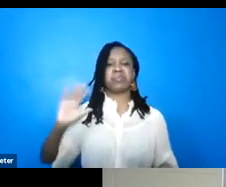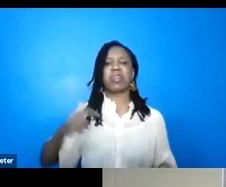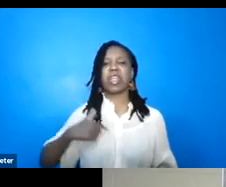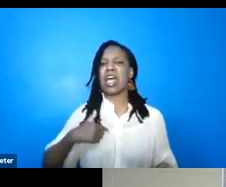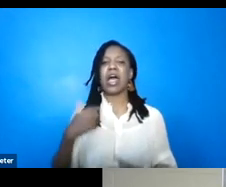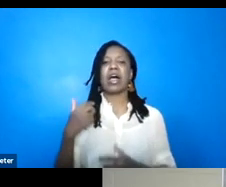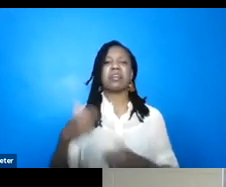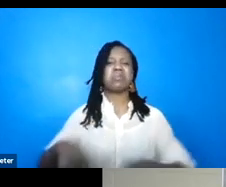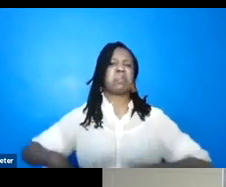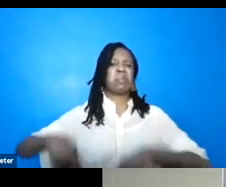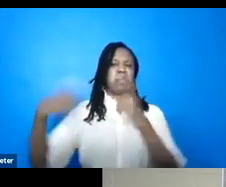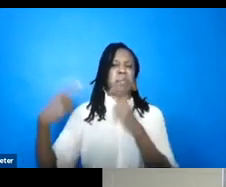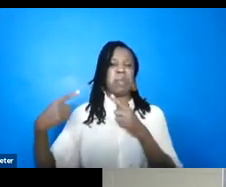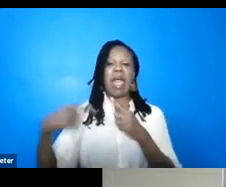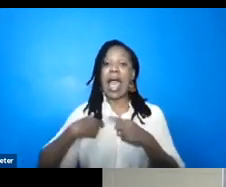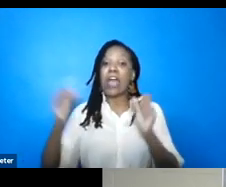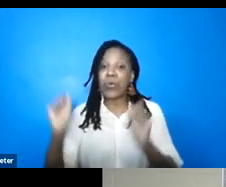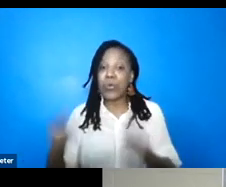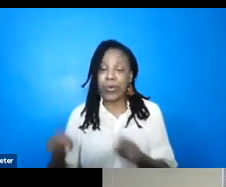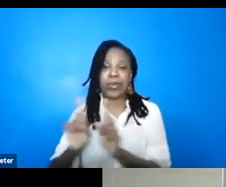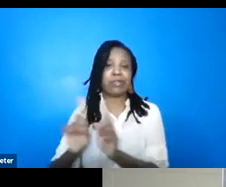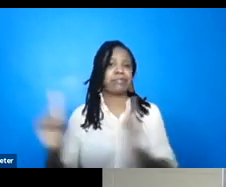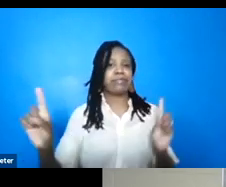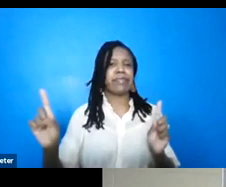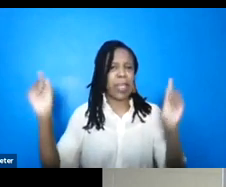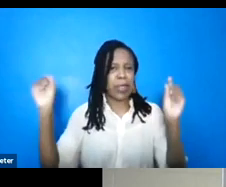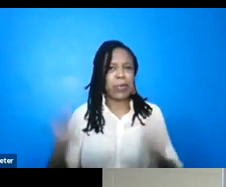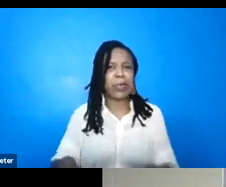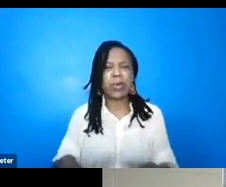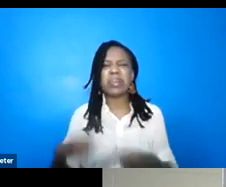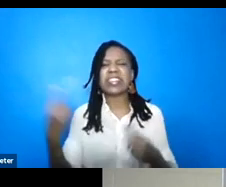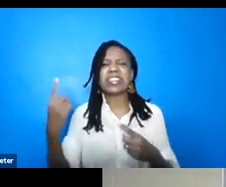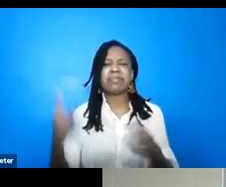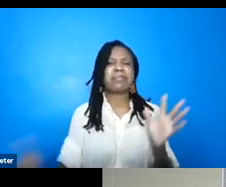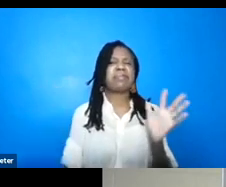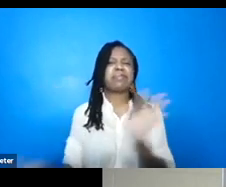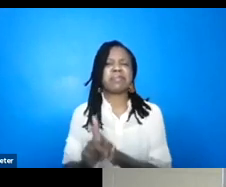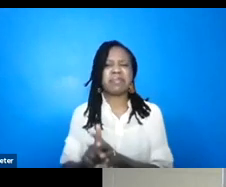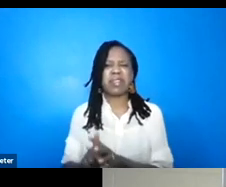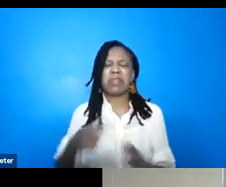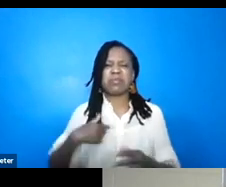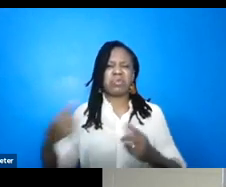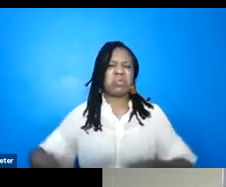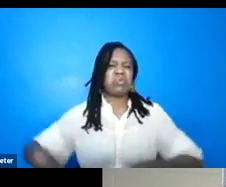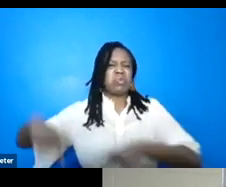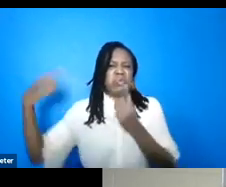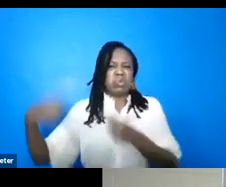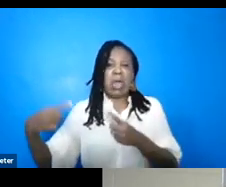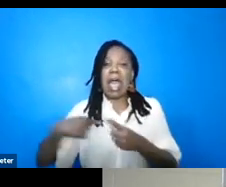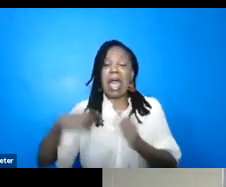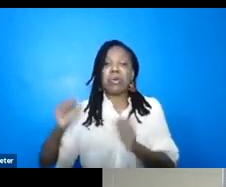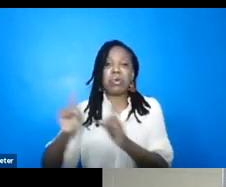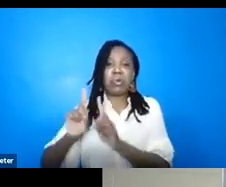situation, but because of the things that took place from 16 all the way to 19 that shaped this perception of strength